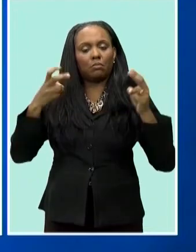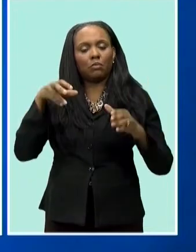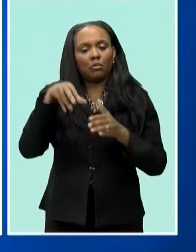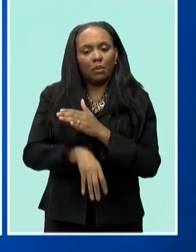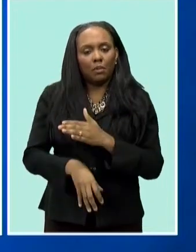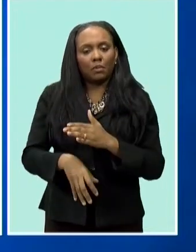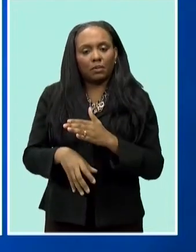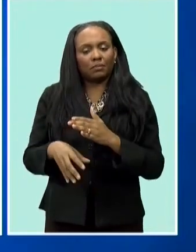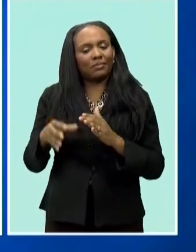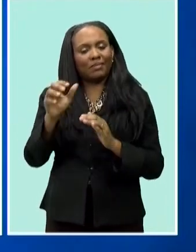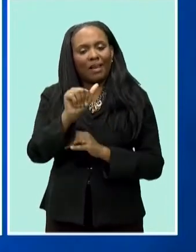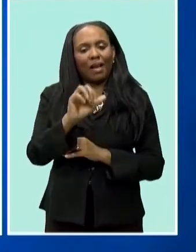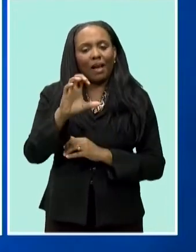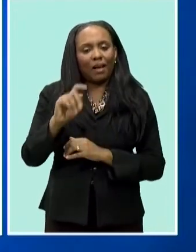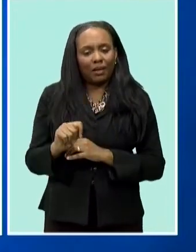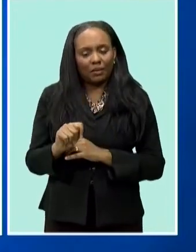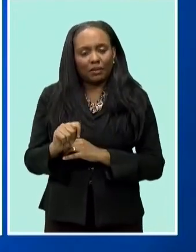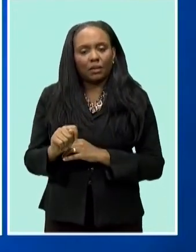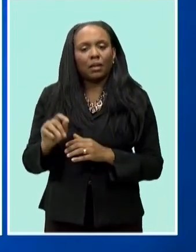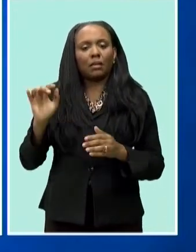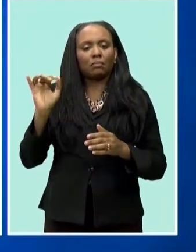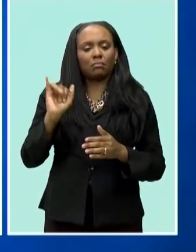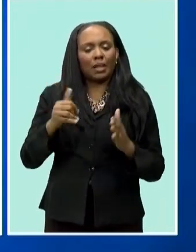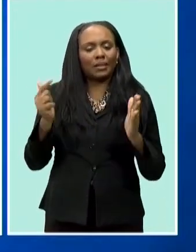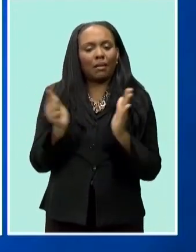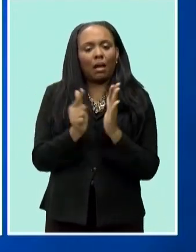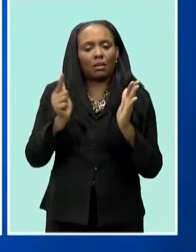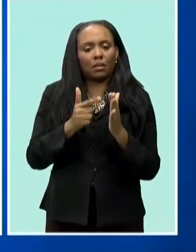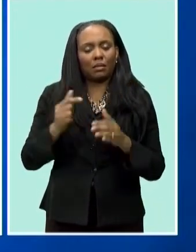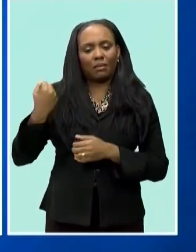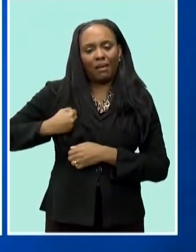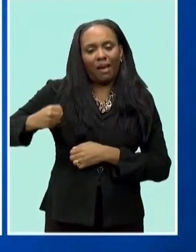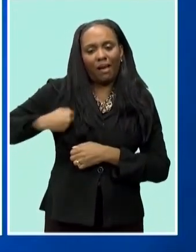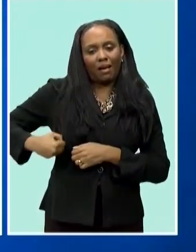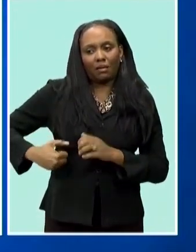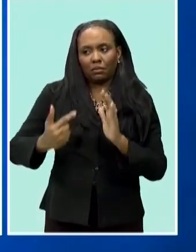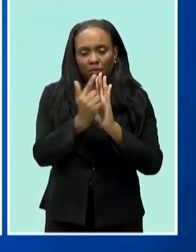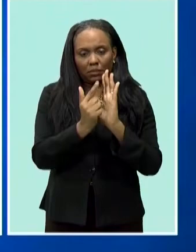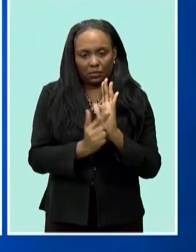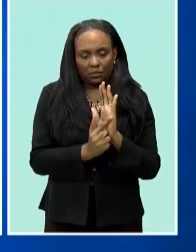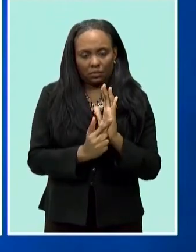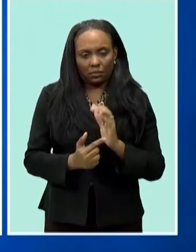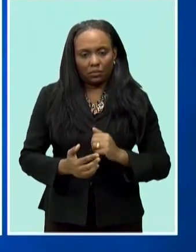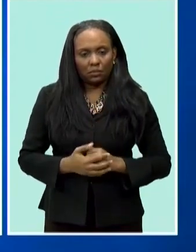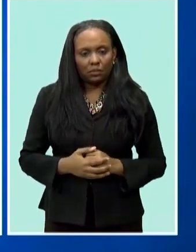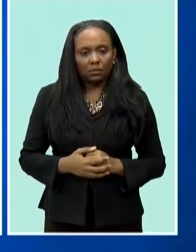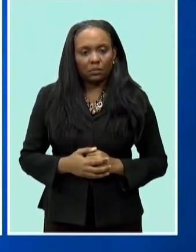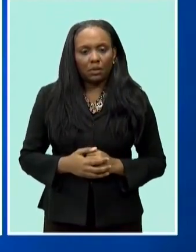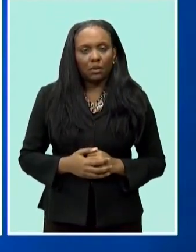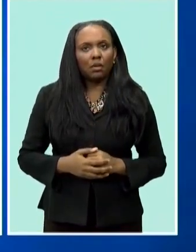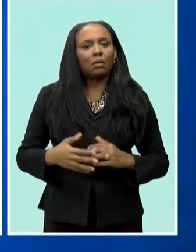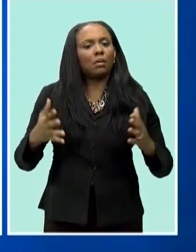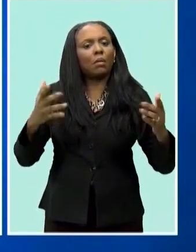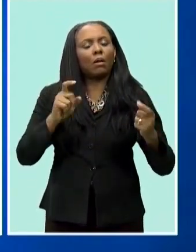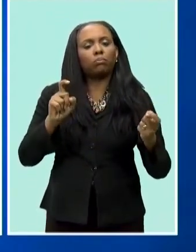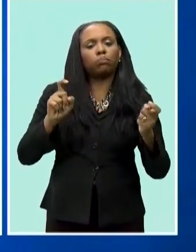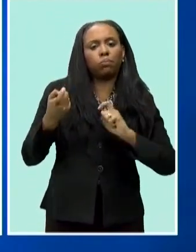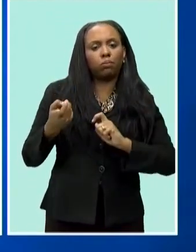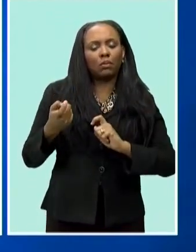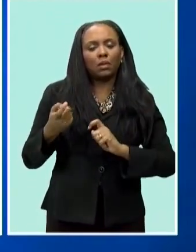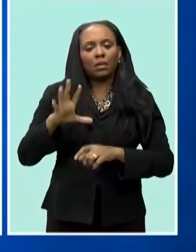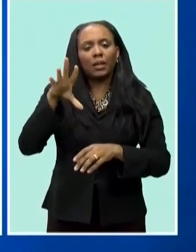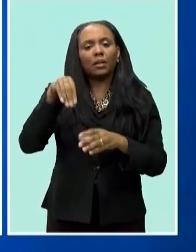2014, otherwise called the anti-gang legislation, referenced a request from MOCA to amend the Act to